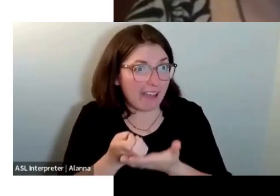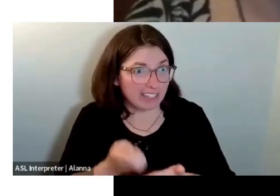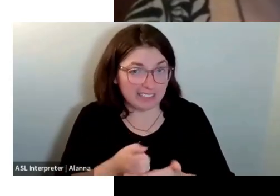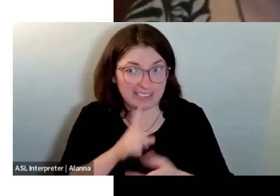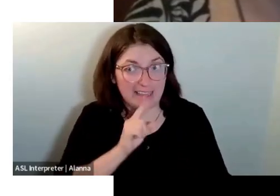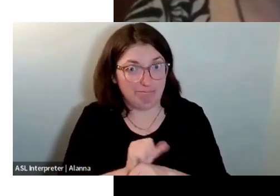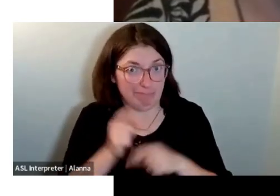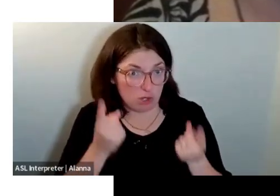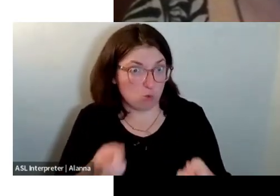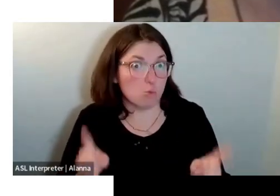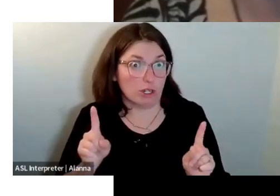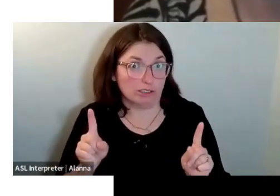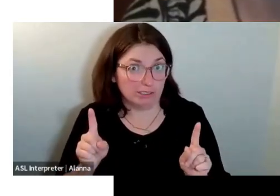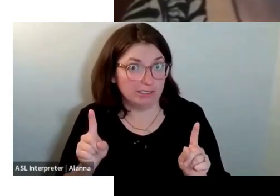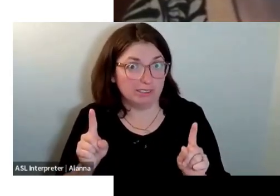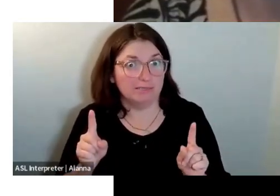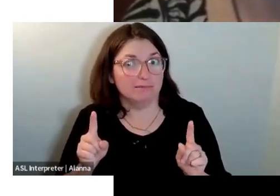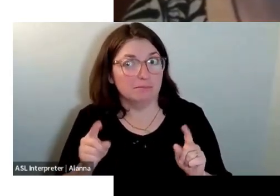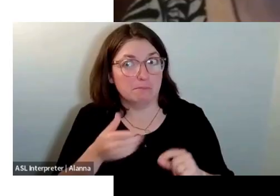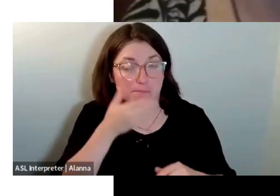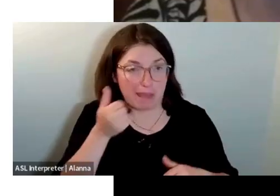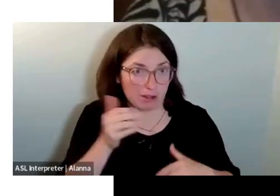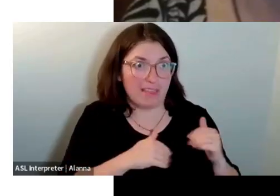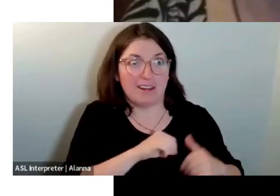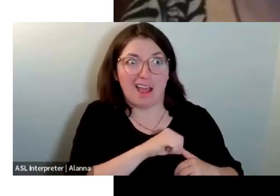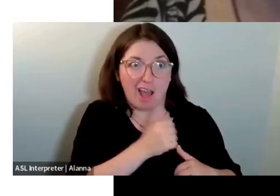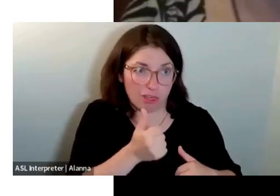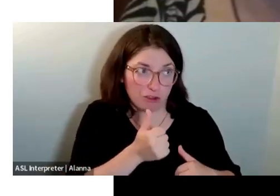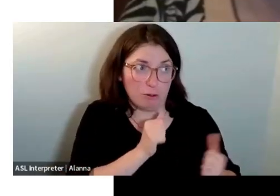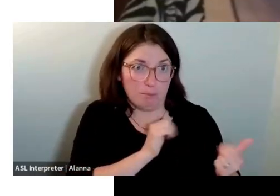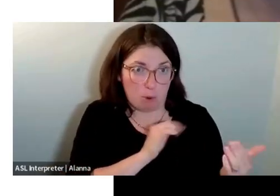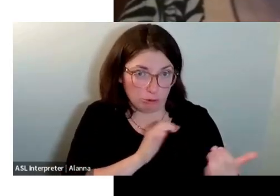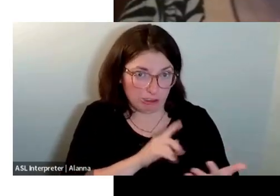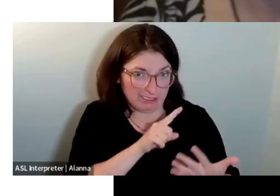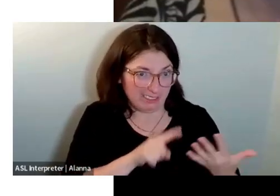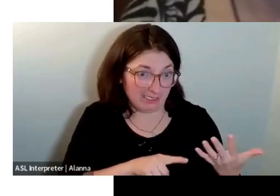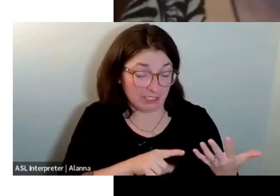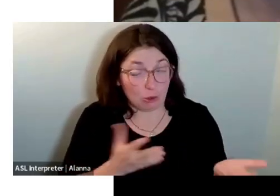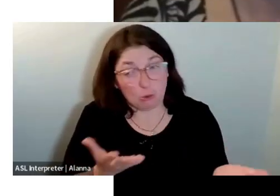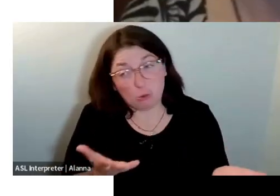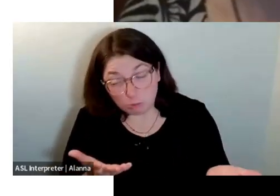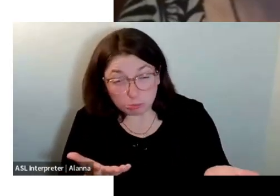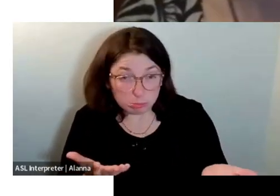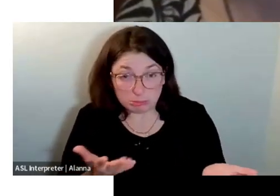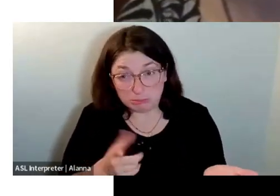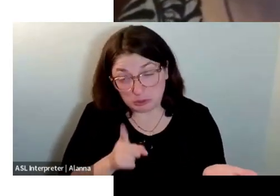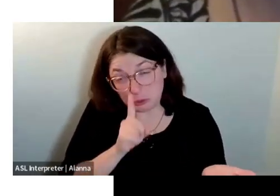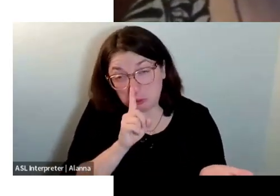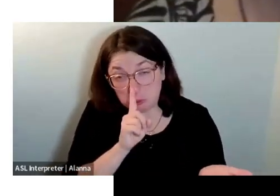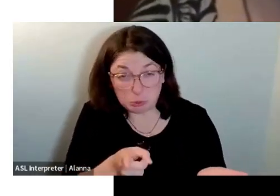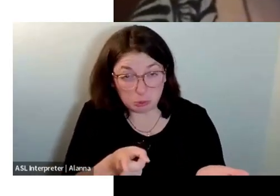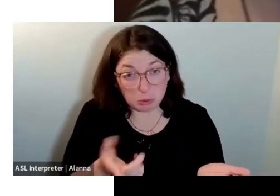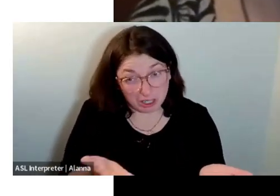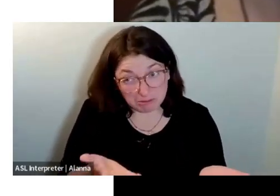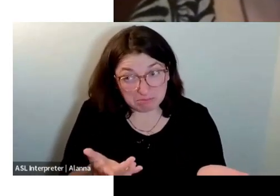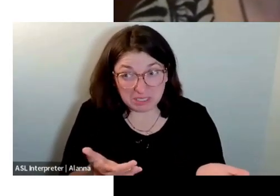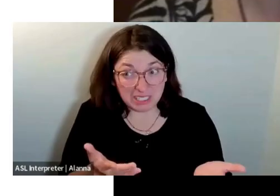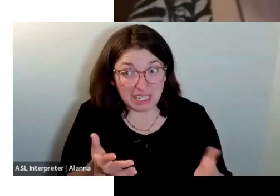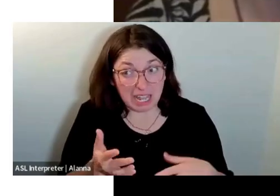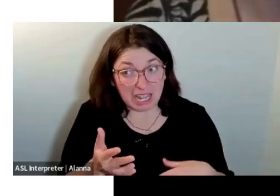moisturizers properly used. gotcha. So, sure, they don't seem to